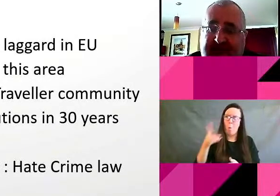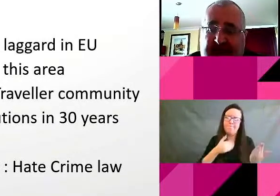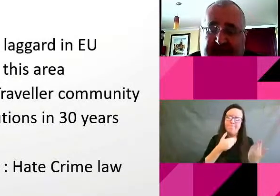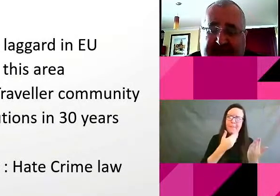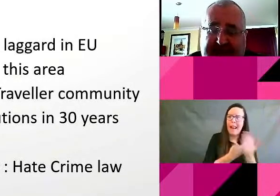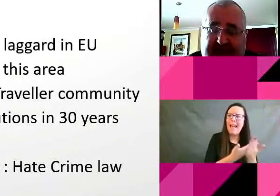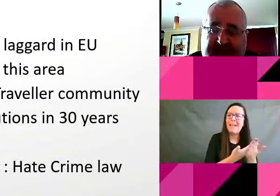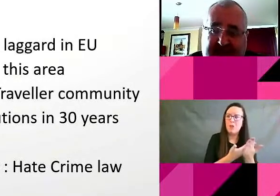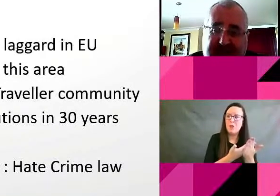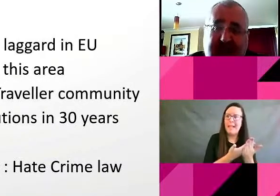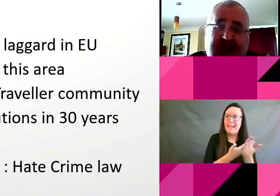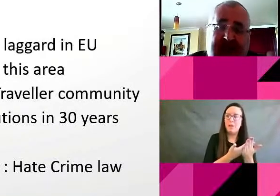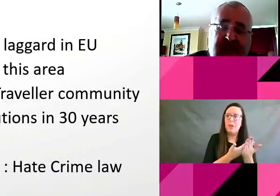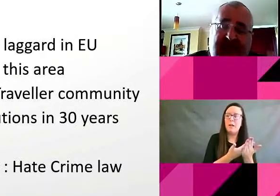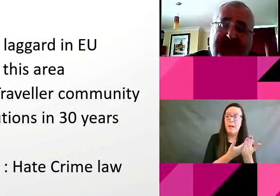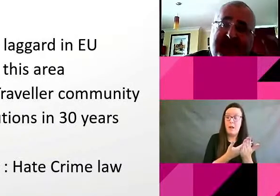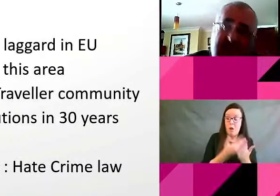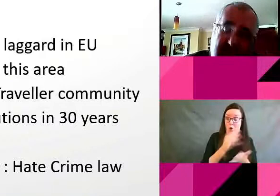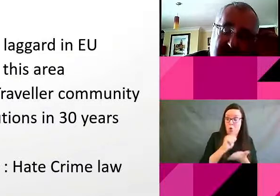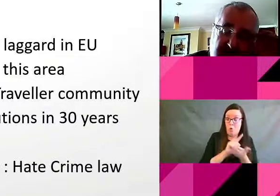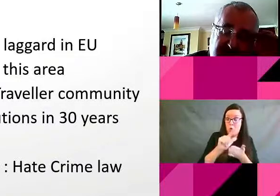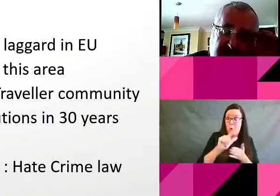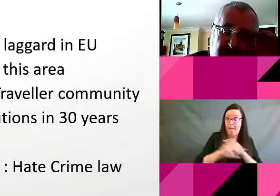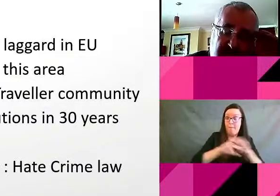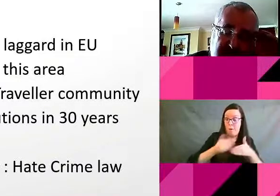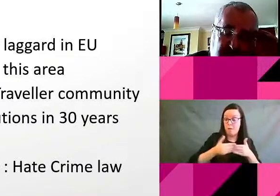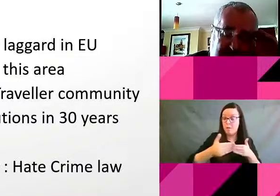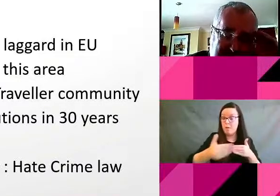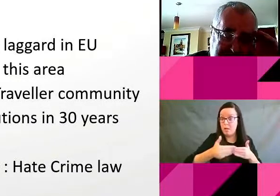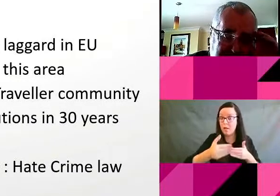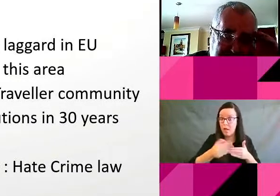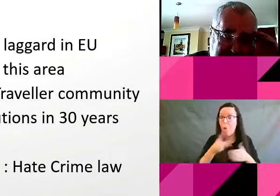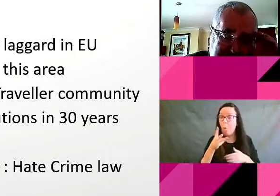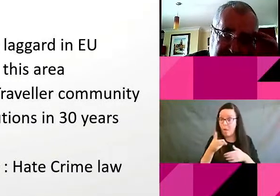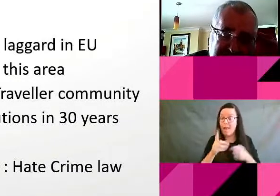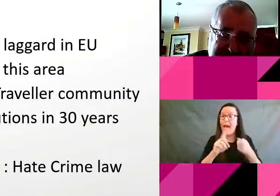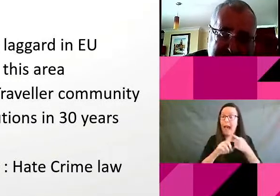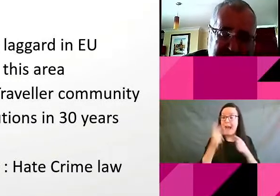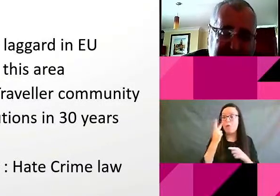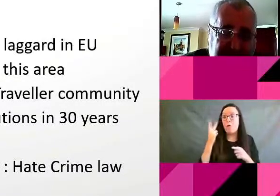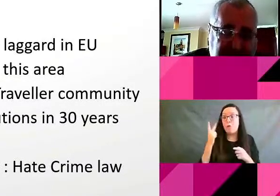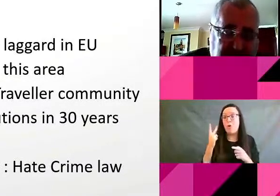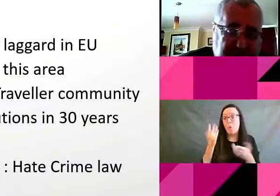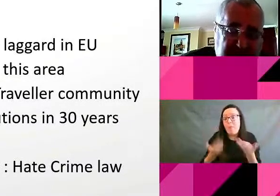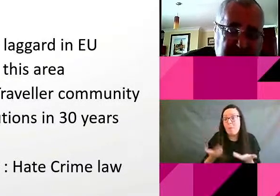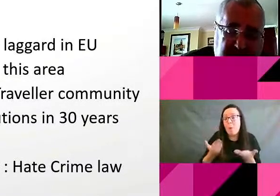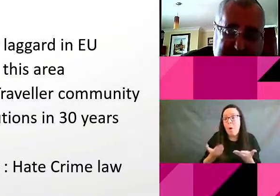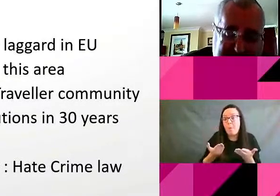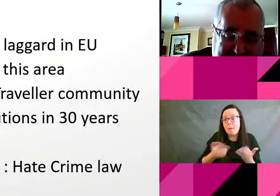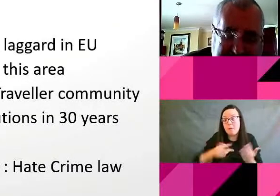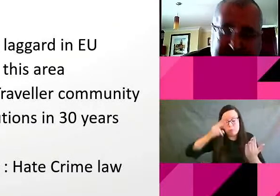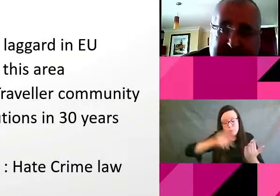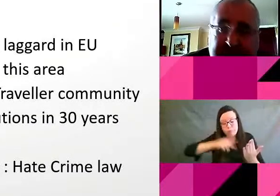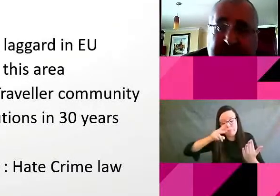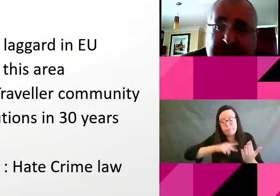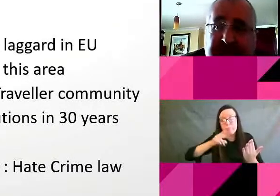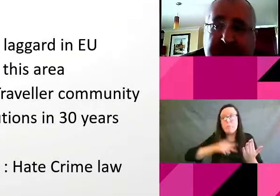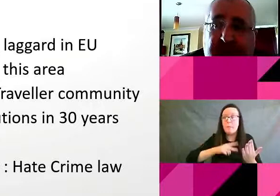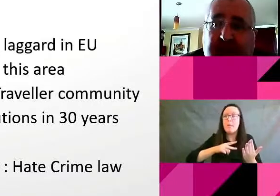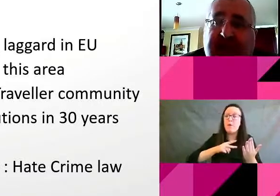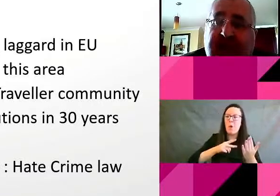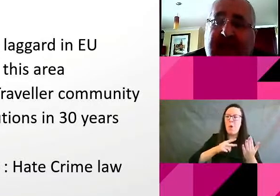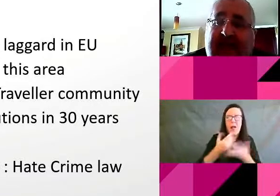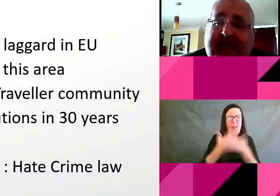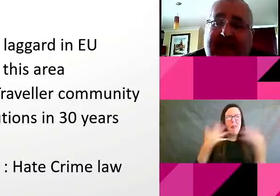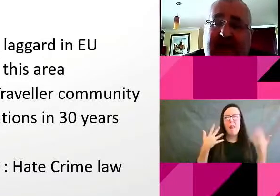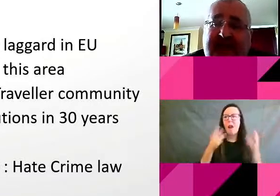12 months of this government, and there is a review underway. So there is significant work currently happening. If we